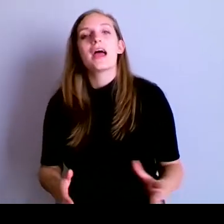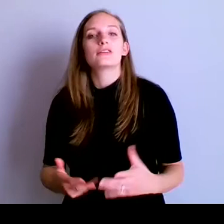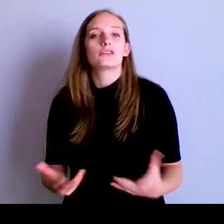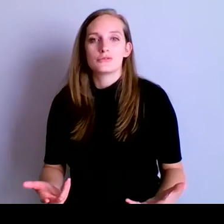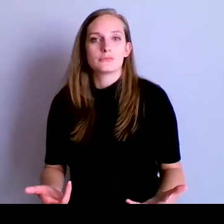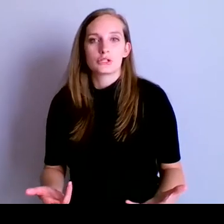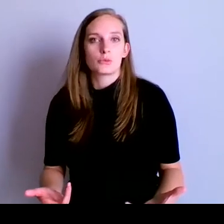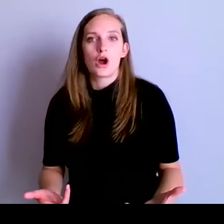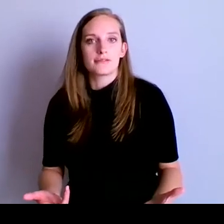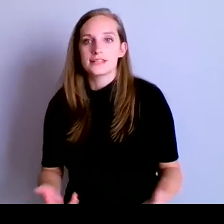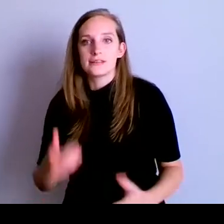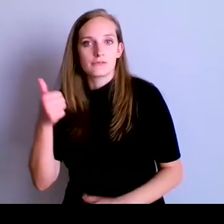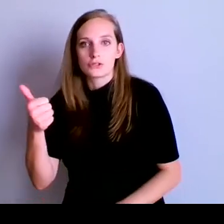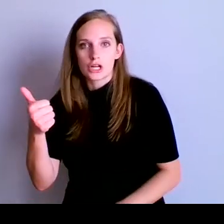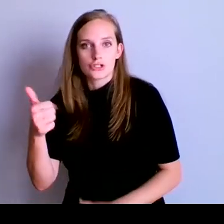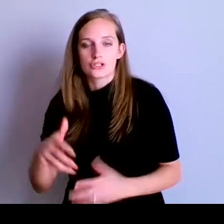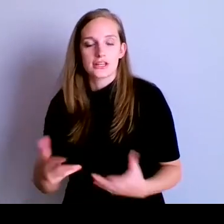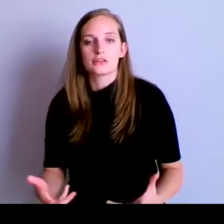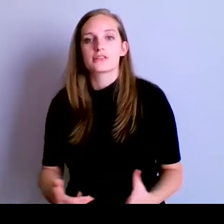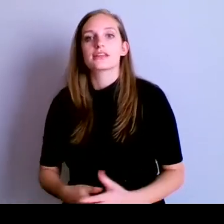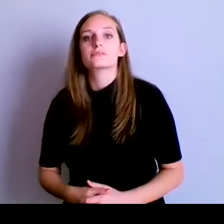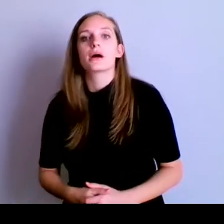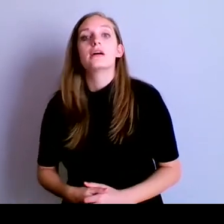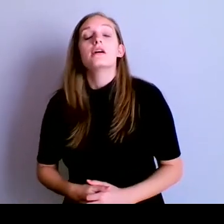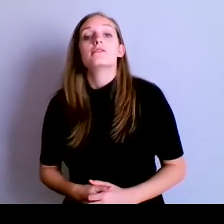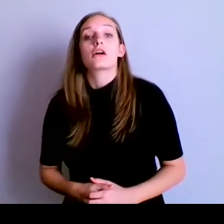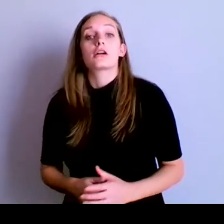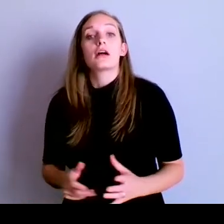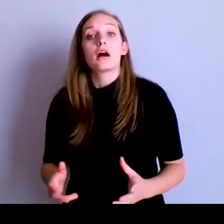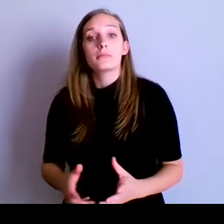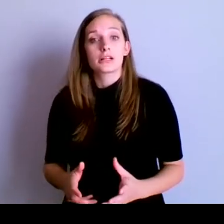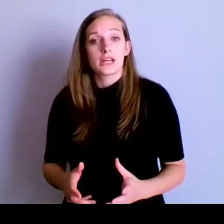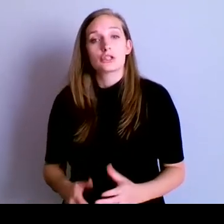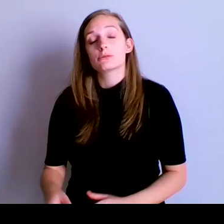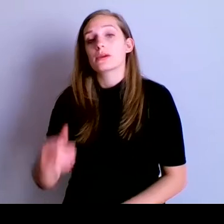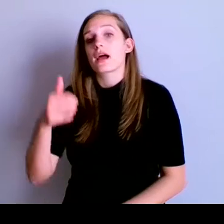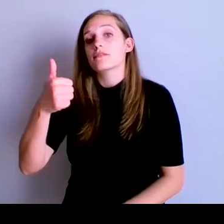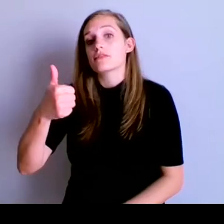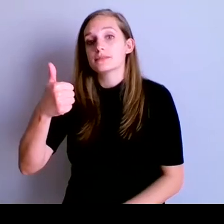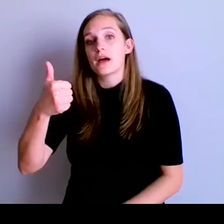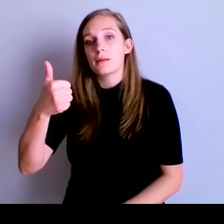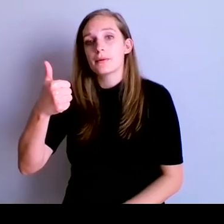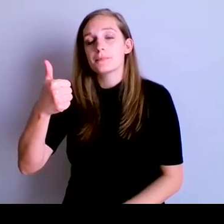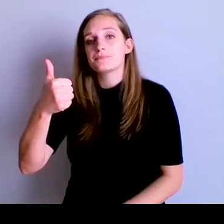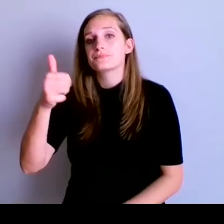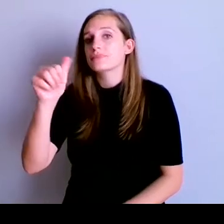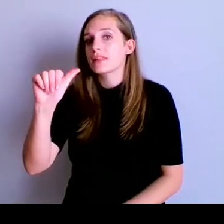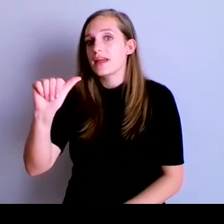produced, and they're used much more often, even for gestures and other things. But for our unmarked handshapes, we have thumbs